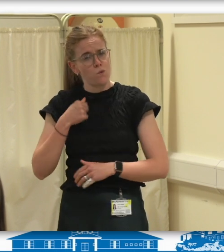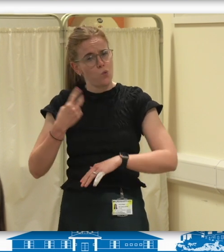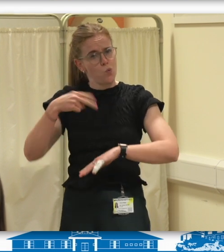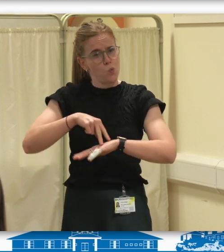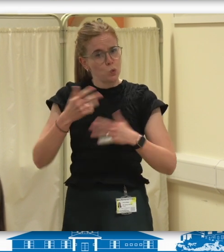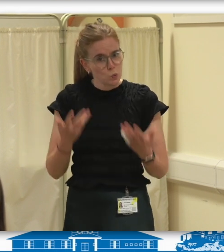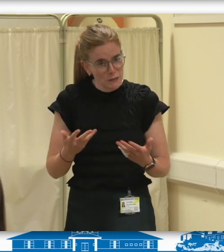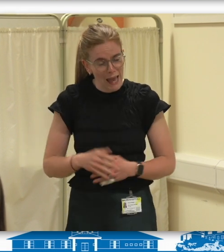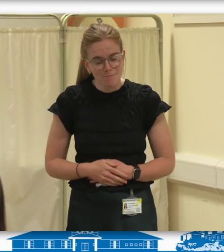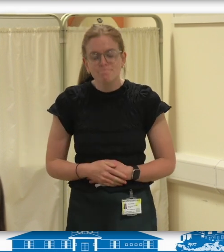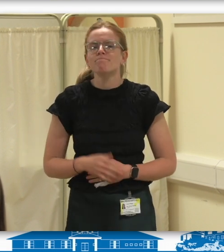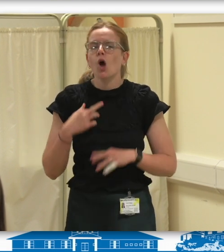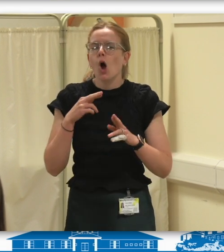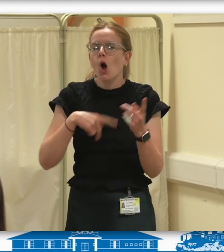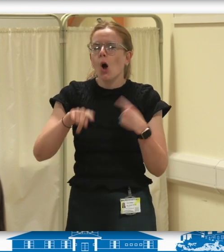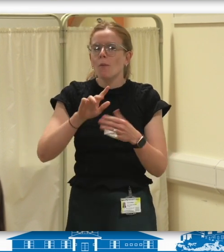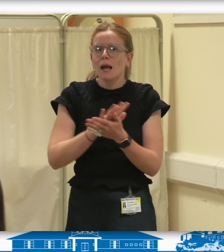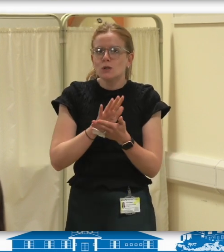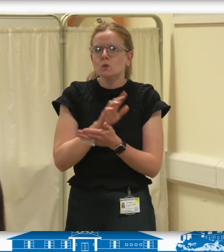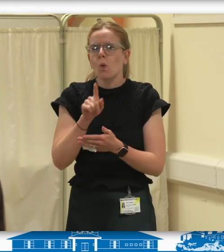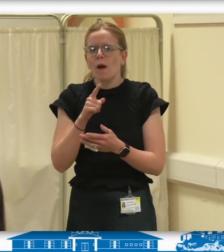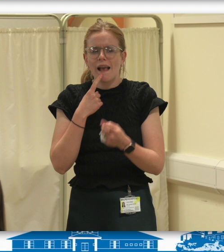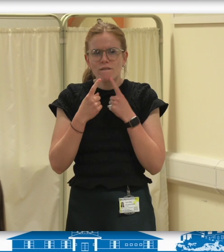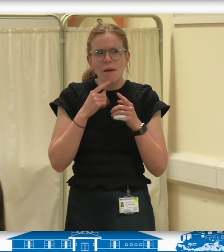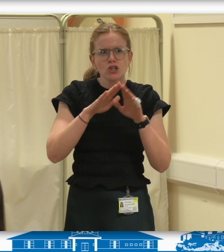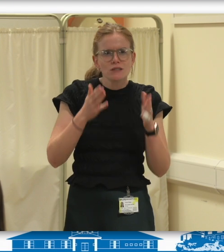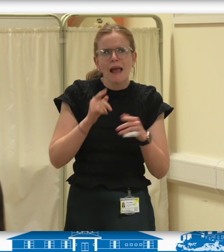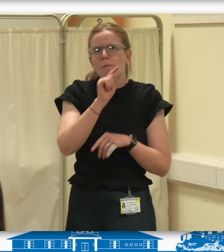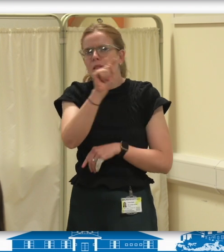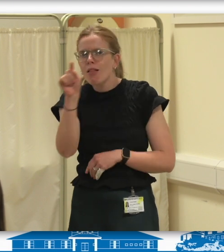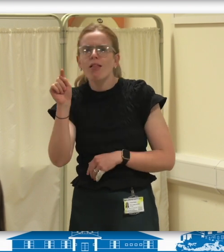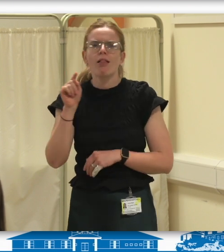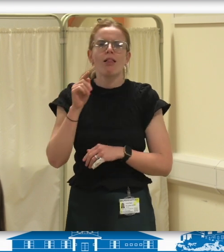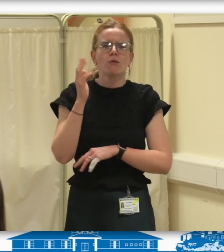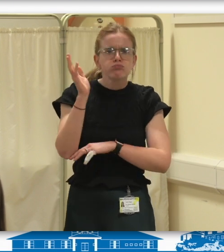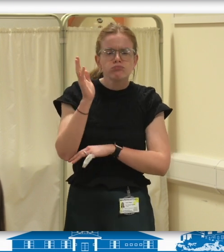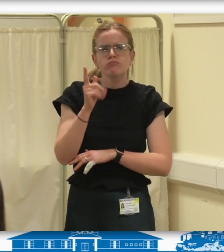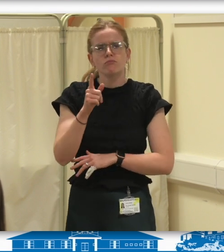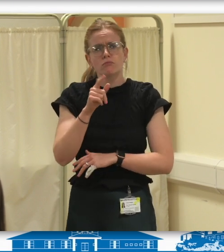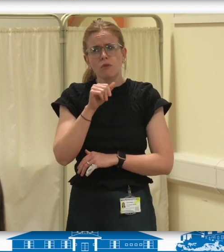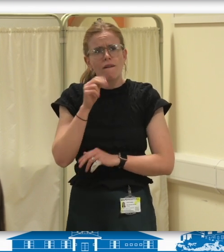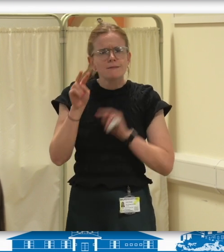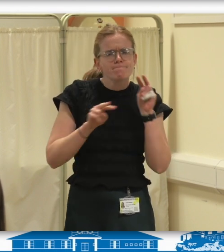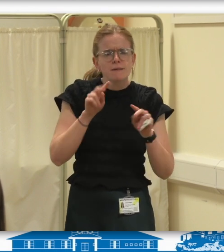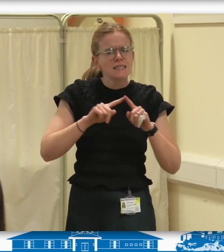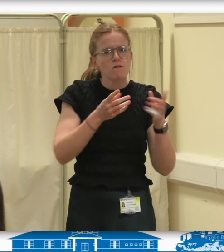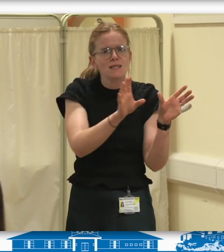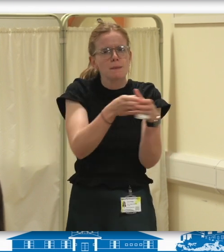you enjoyed the pre-meet and the information tables. It's always interesting to hear about different departments within the